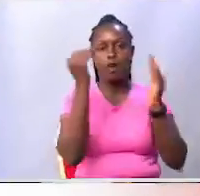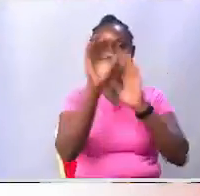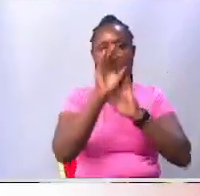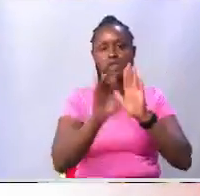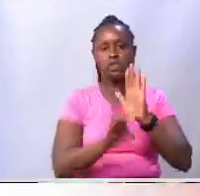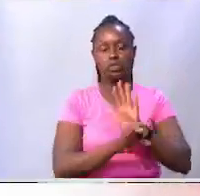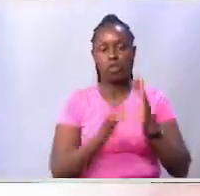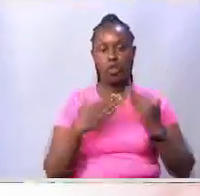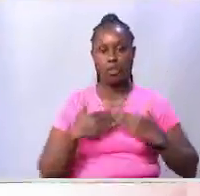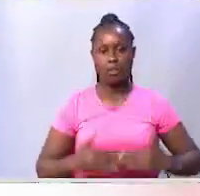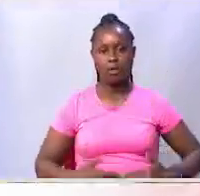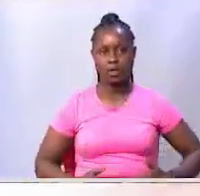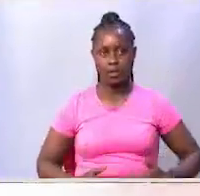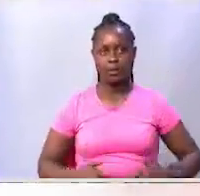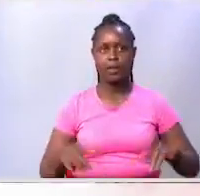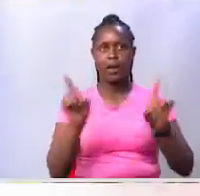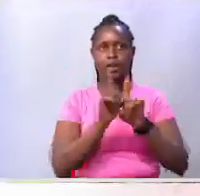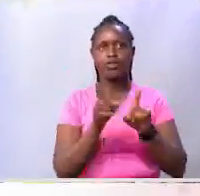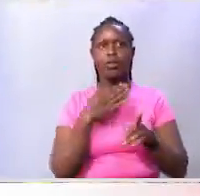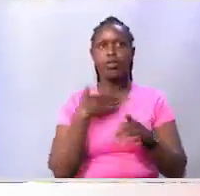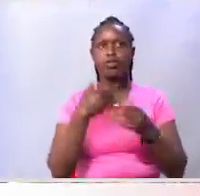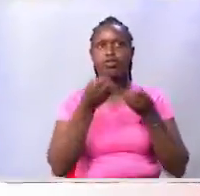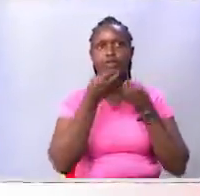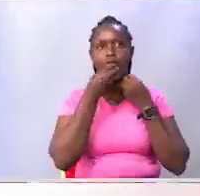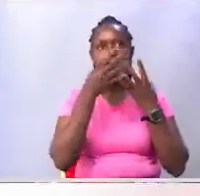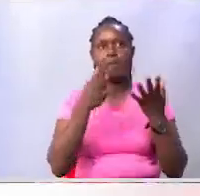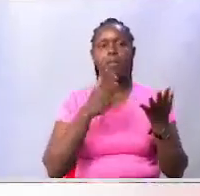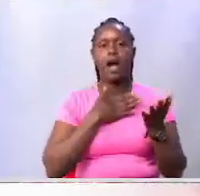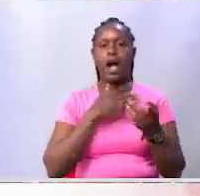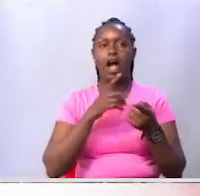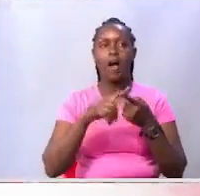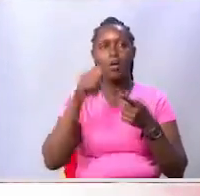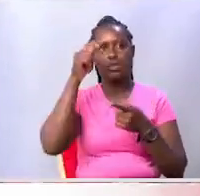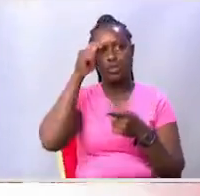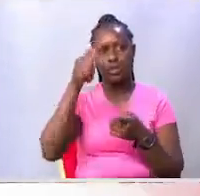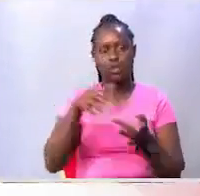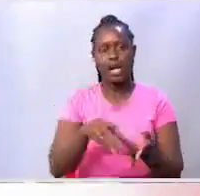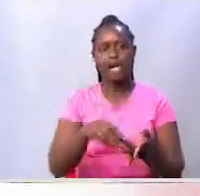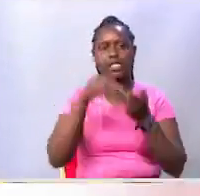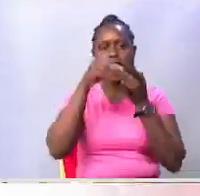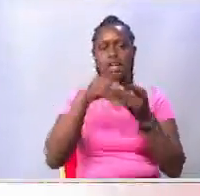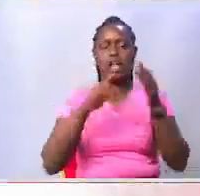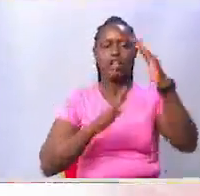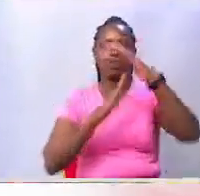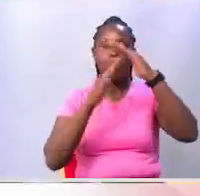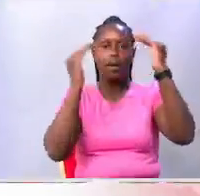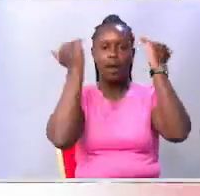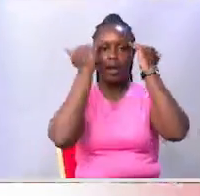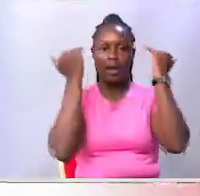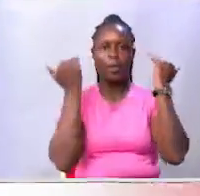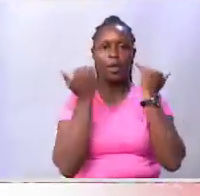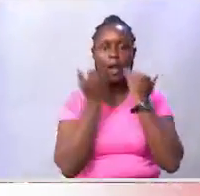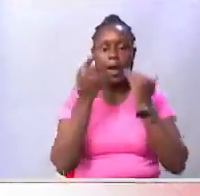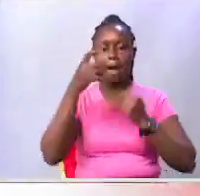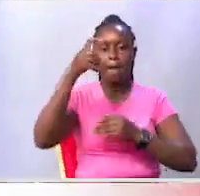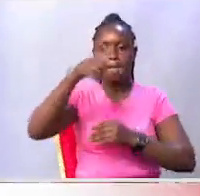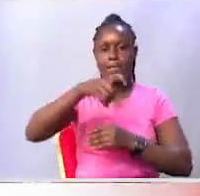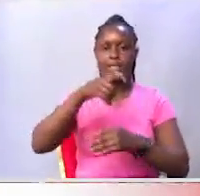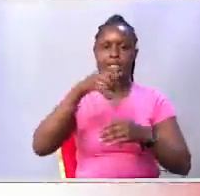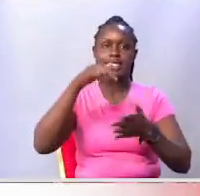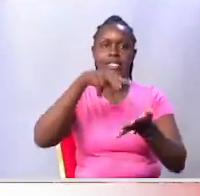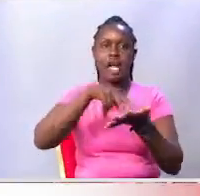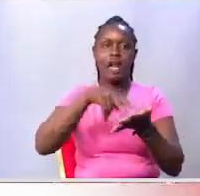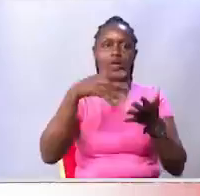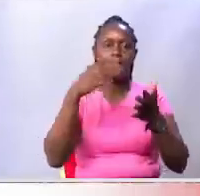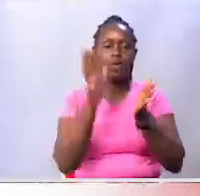elected president. We want to tell our judiciary, especially the Supreme Court, you must stand with the